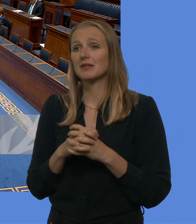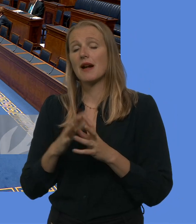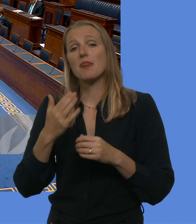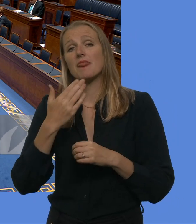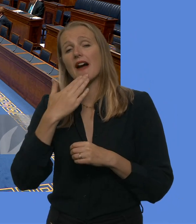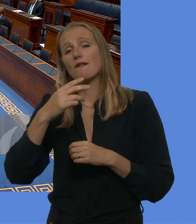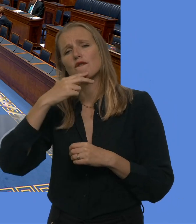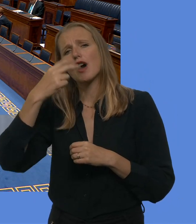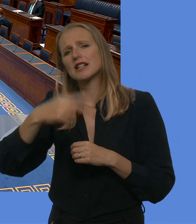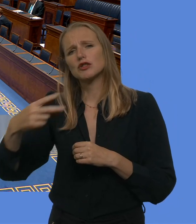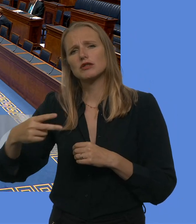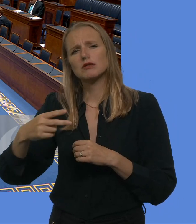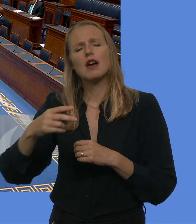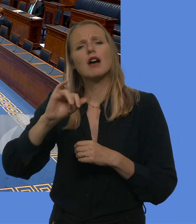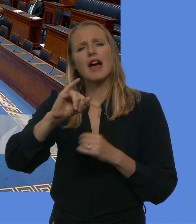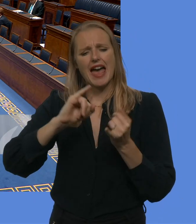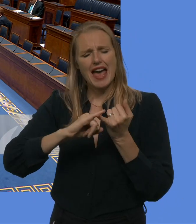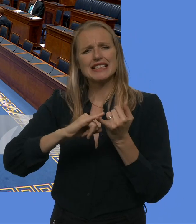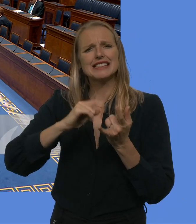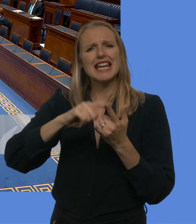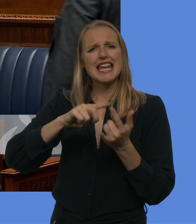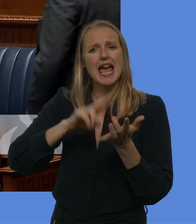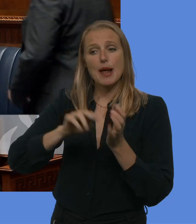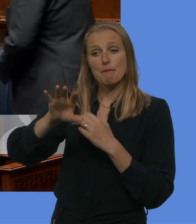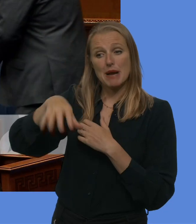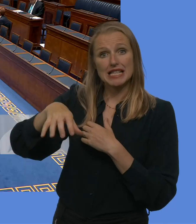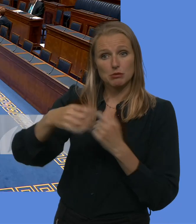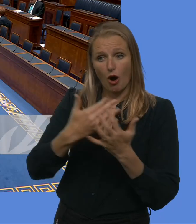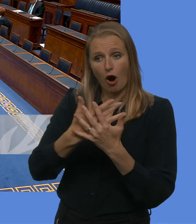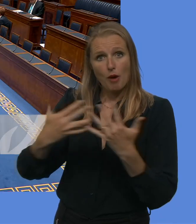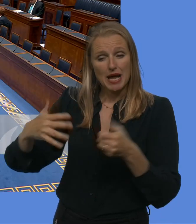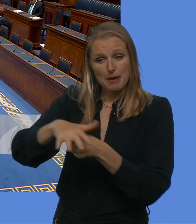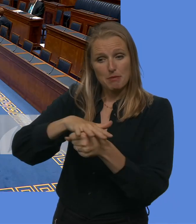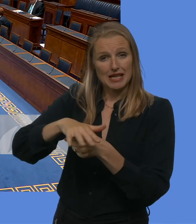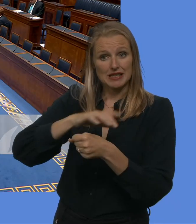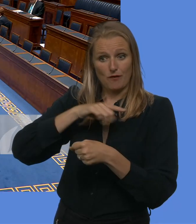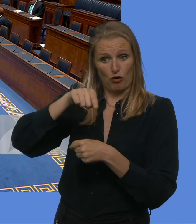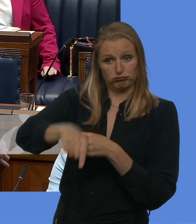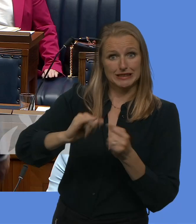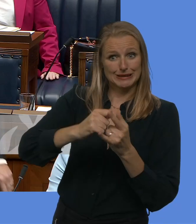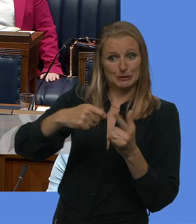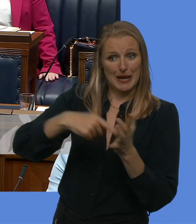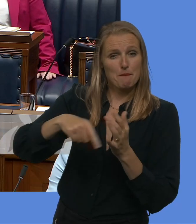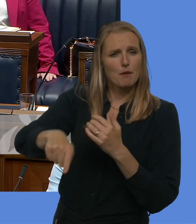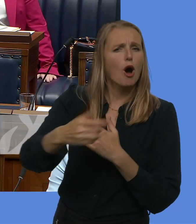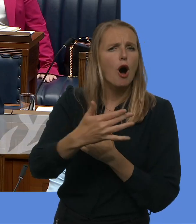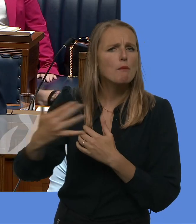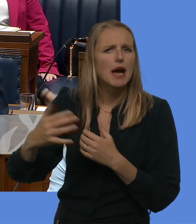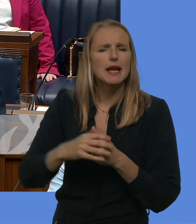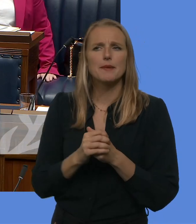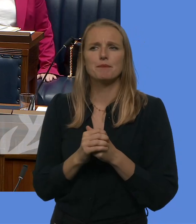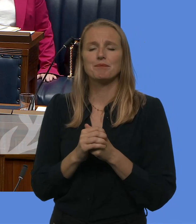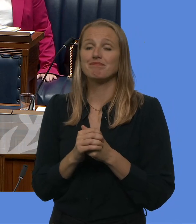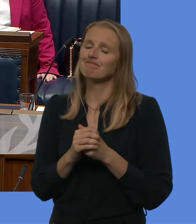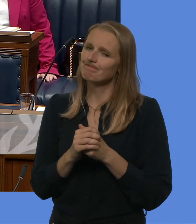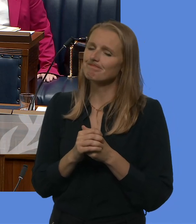Can I ask for an update on SEN placements for the new academic year? Minister. Mr Speaker, this is an issue which I recognise, as all